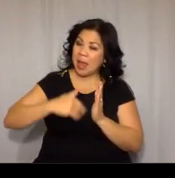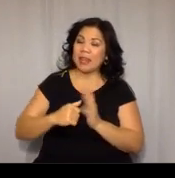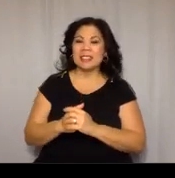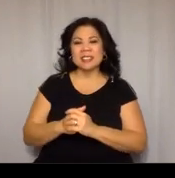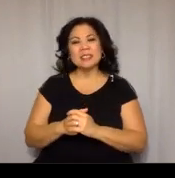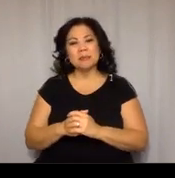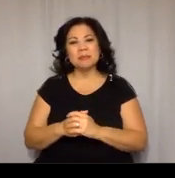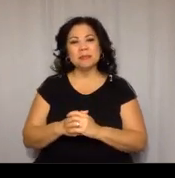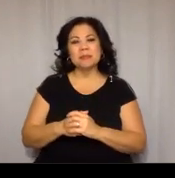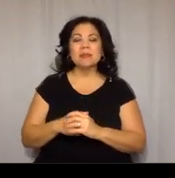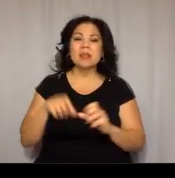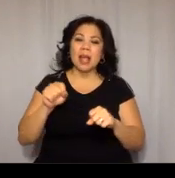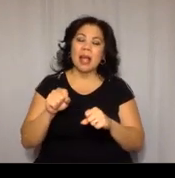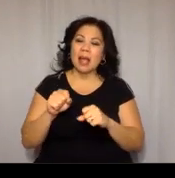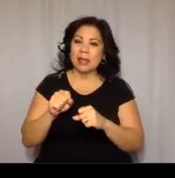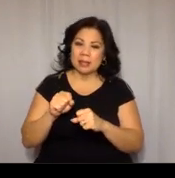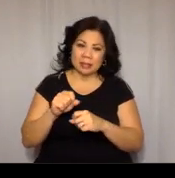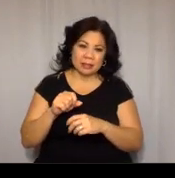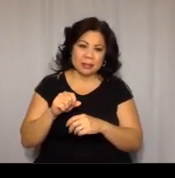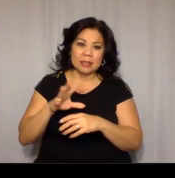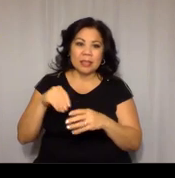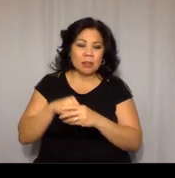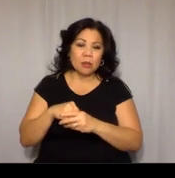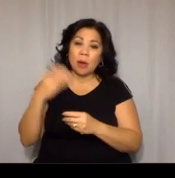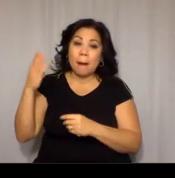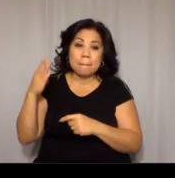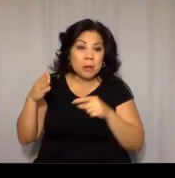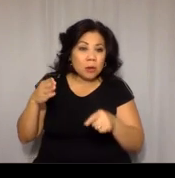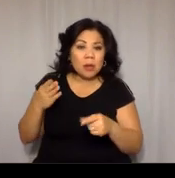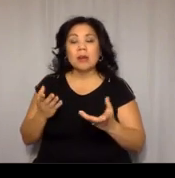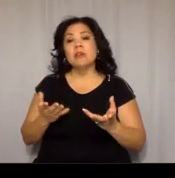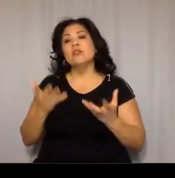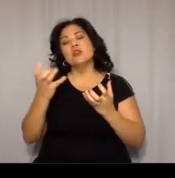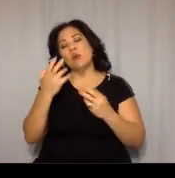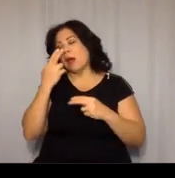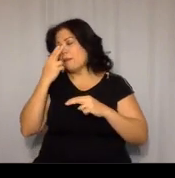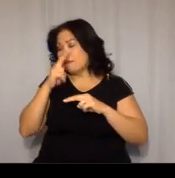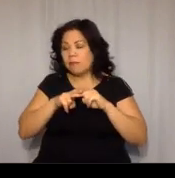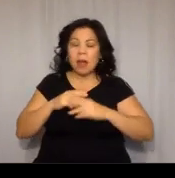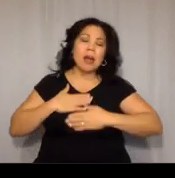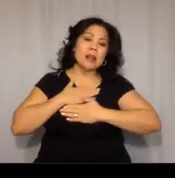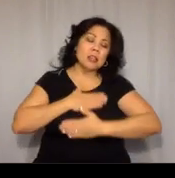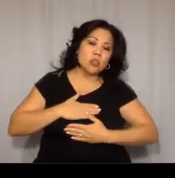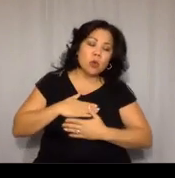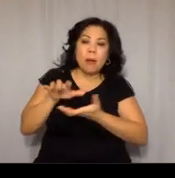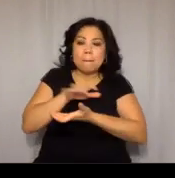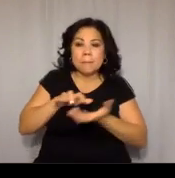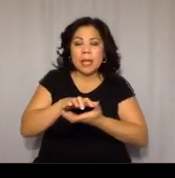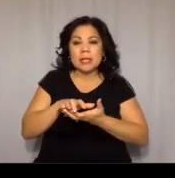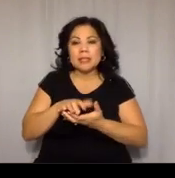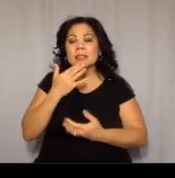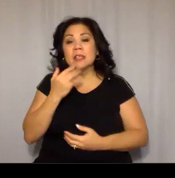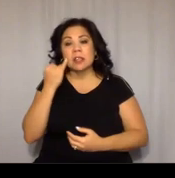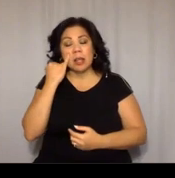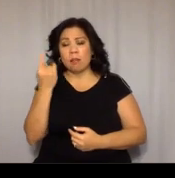I could put this gorgeous blue right next door. So you want to have fun, you want to mix colors. If you're only going to buy a certain